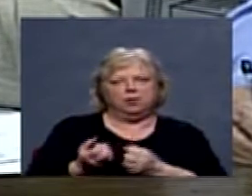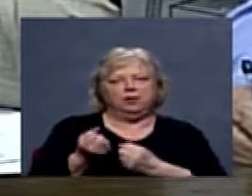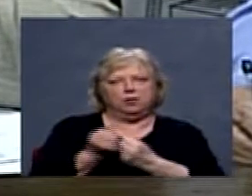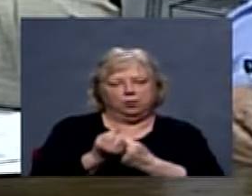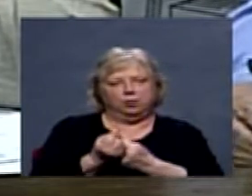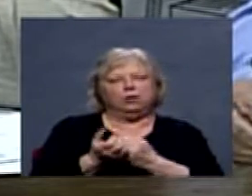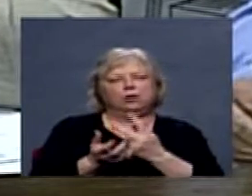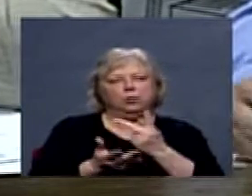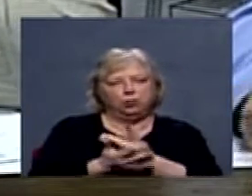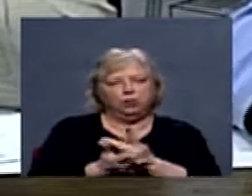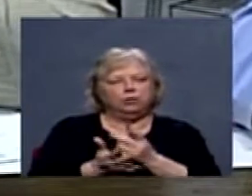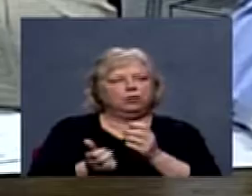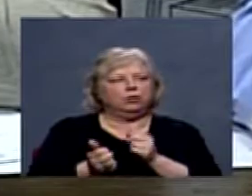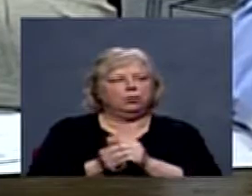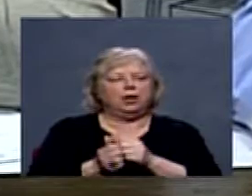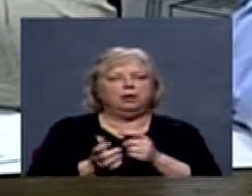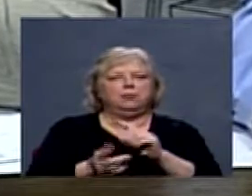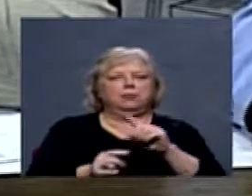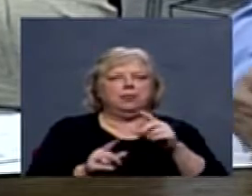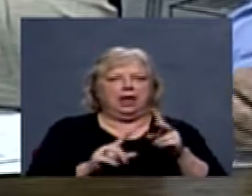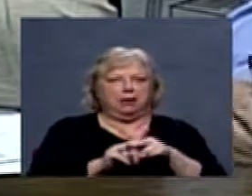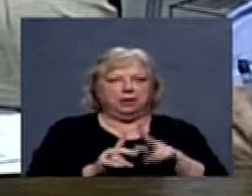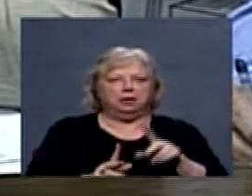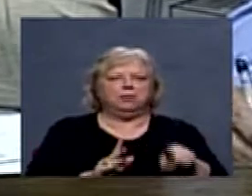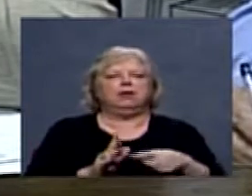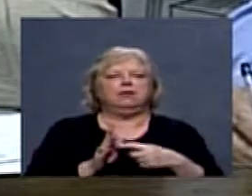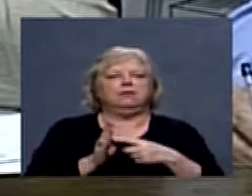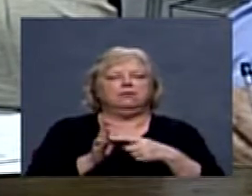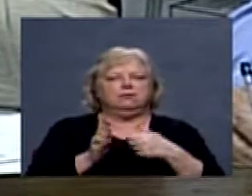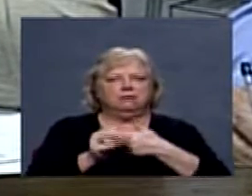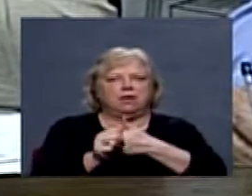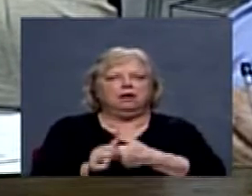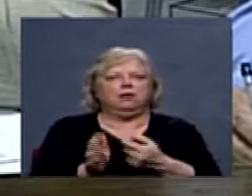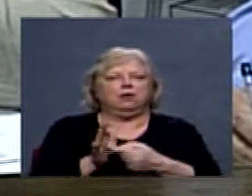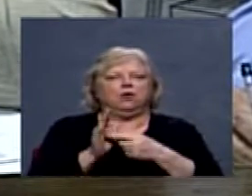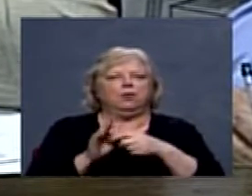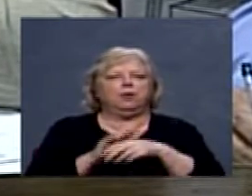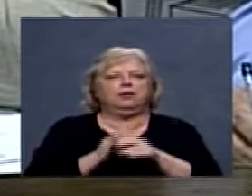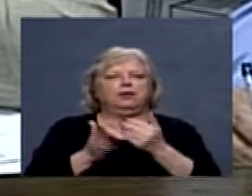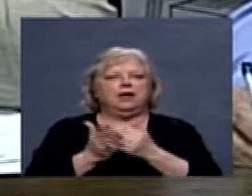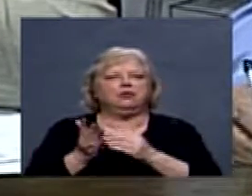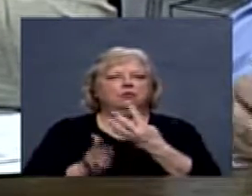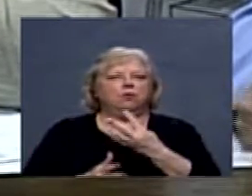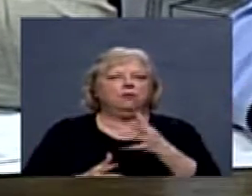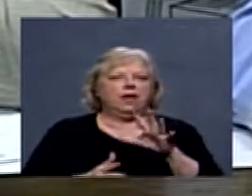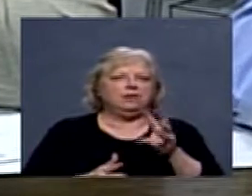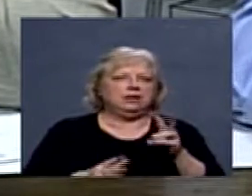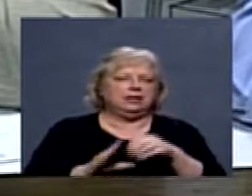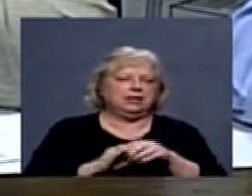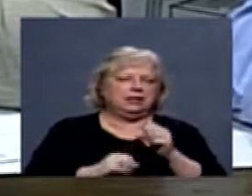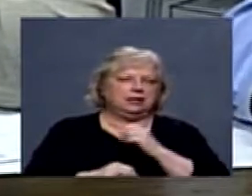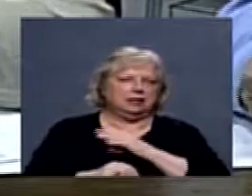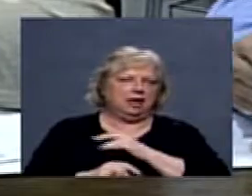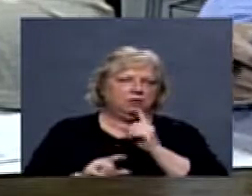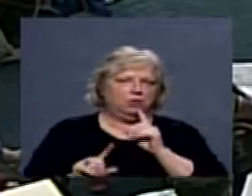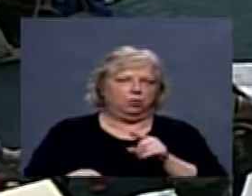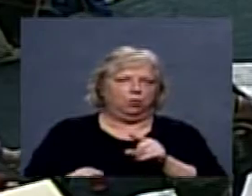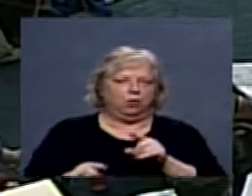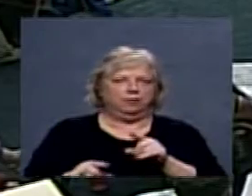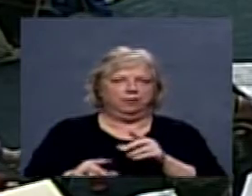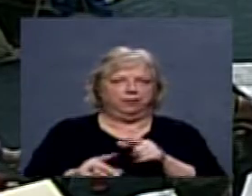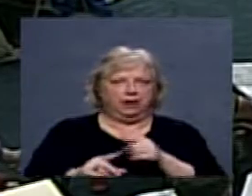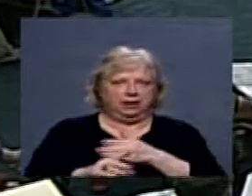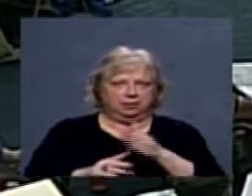CUP, subject to compliance with the comments and conditions outlined in sections 4, 5, and 6 of the agenda staff report. That concludes the consent agenda.